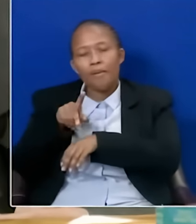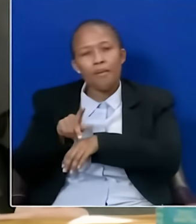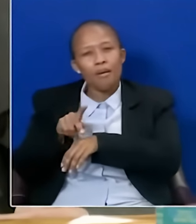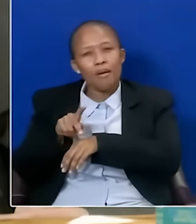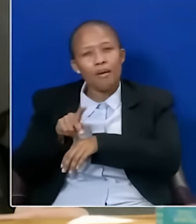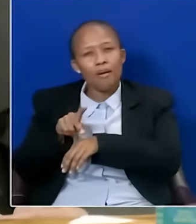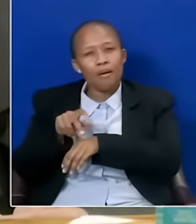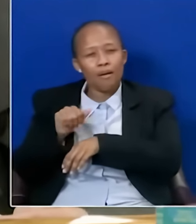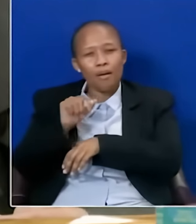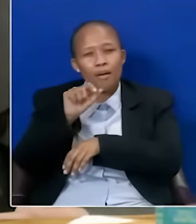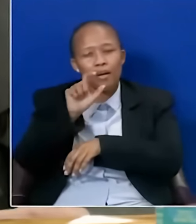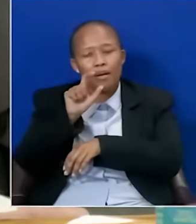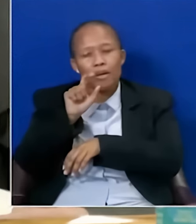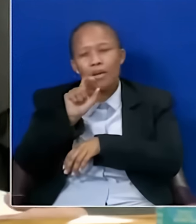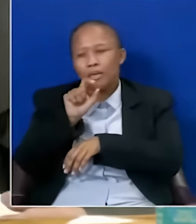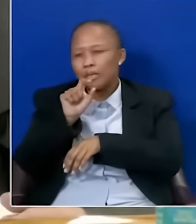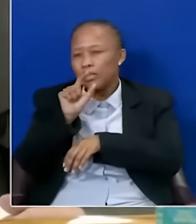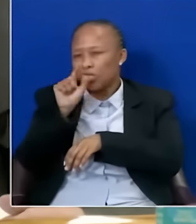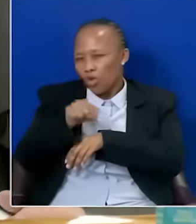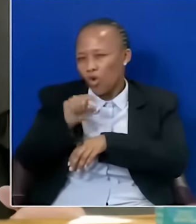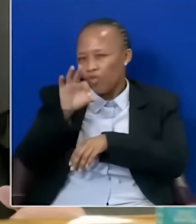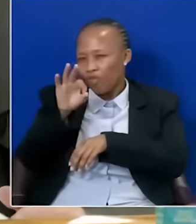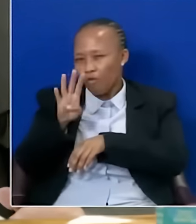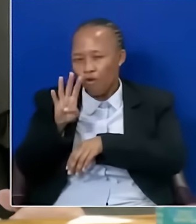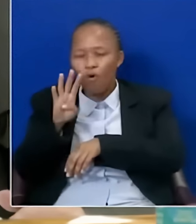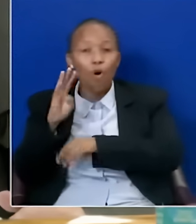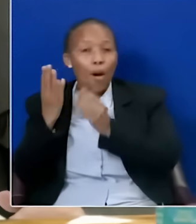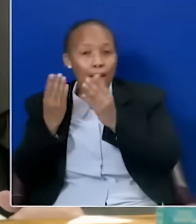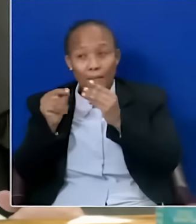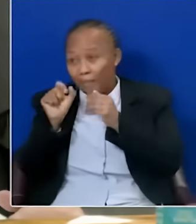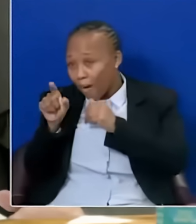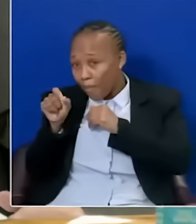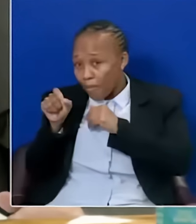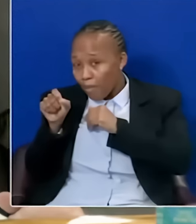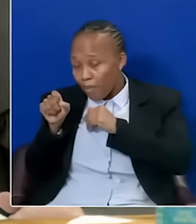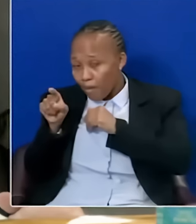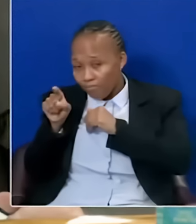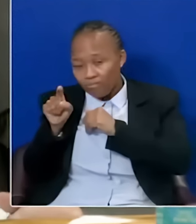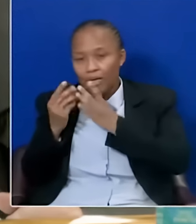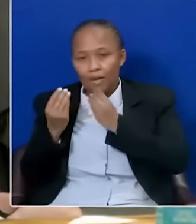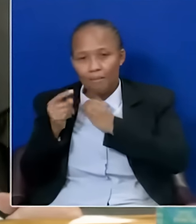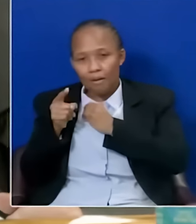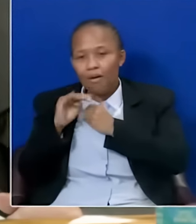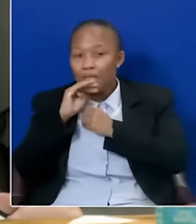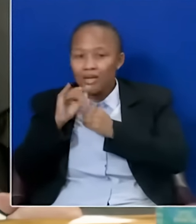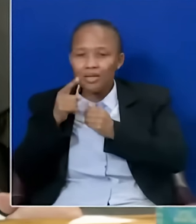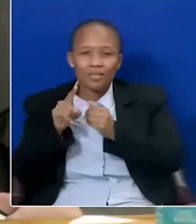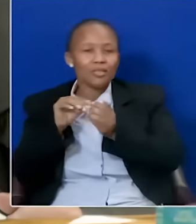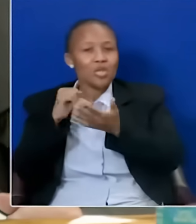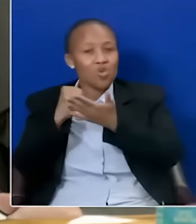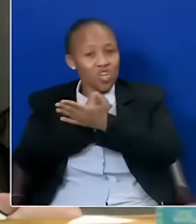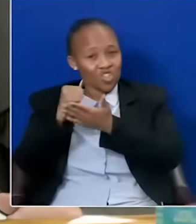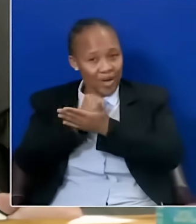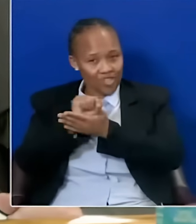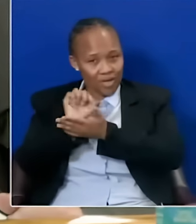193045/24 number is the number that was assigned to it by the FSL registration and not the